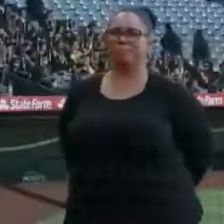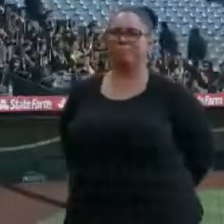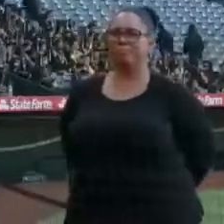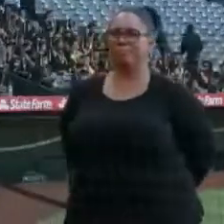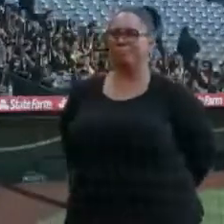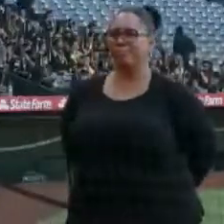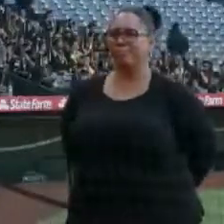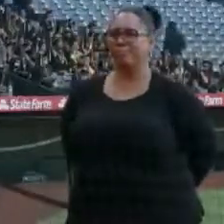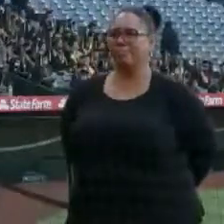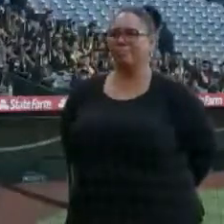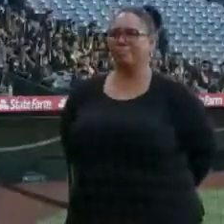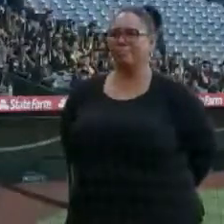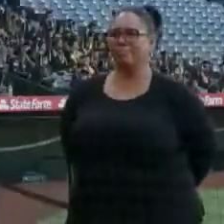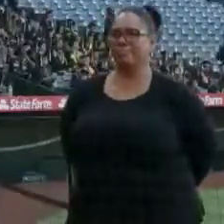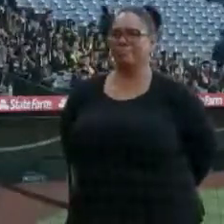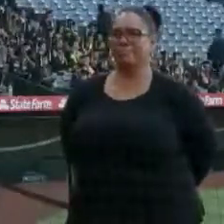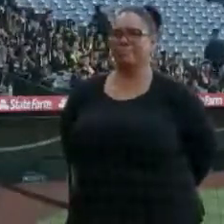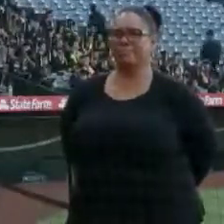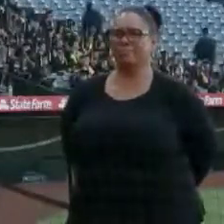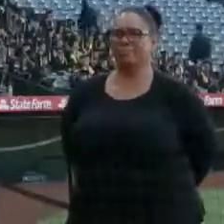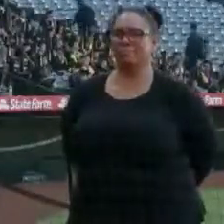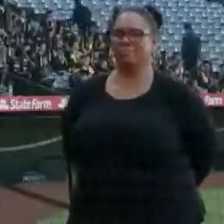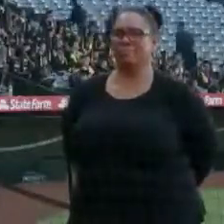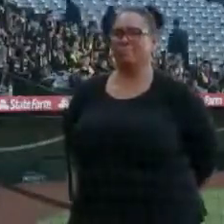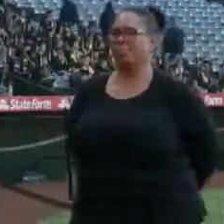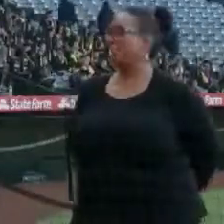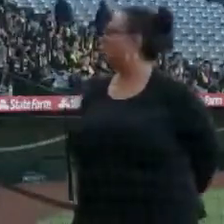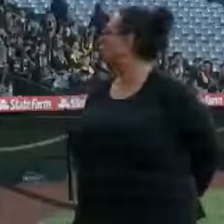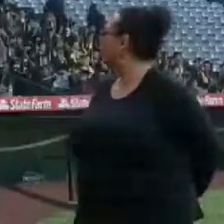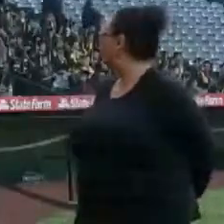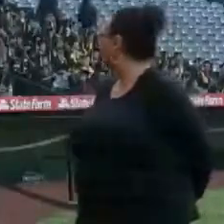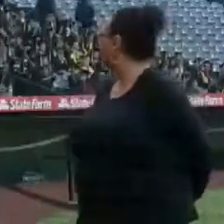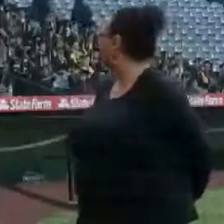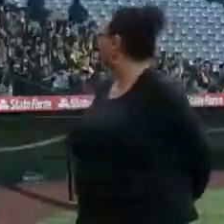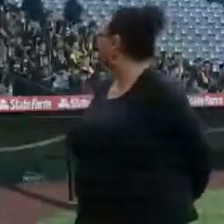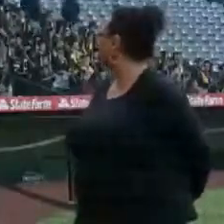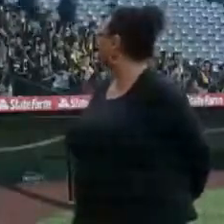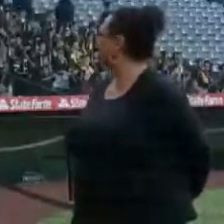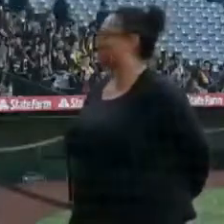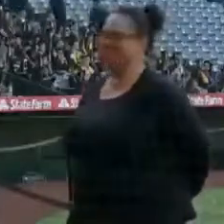is Trina Huang, Psychology.